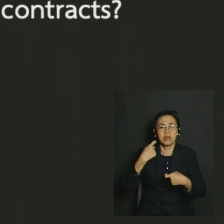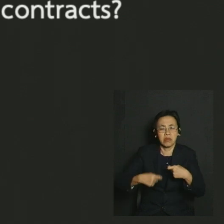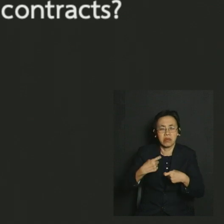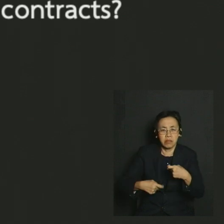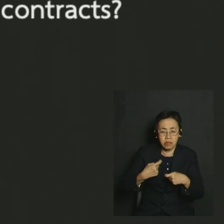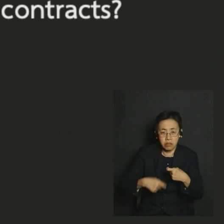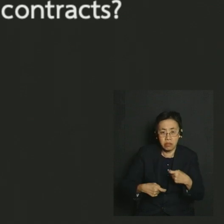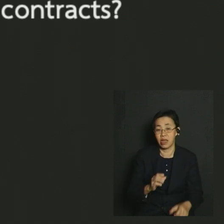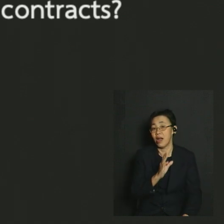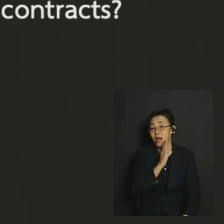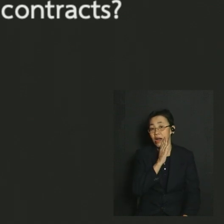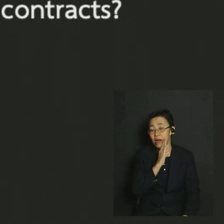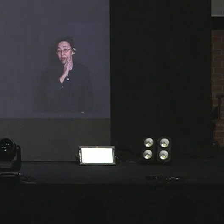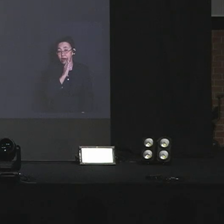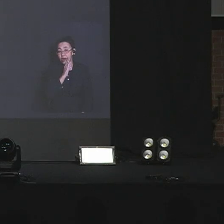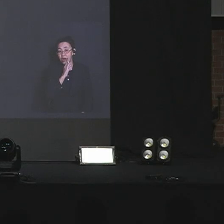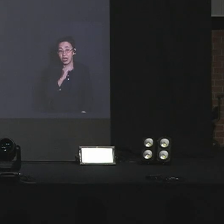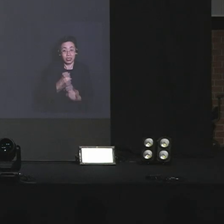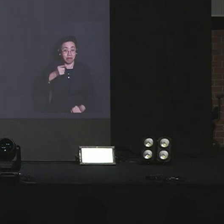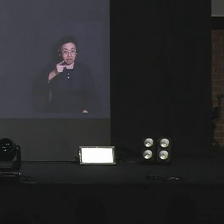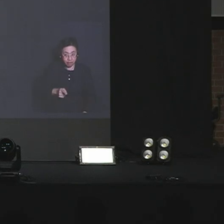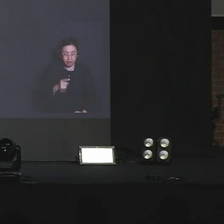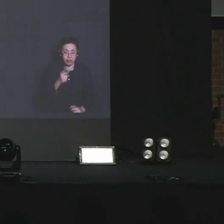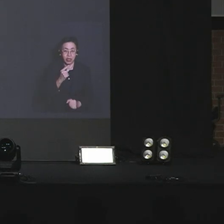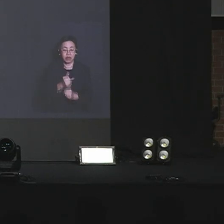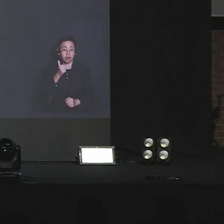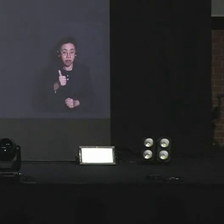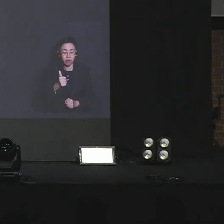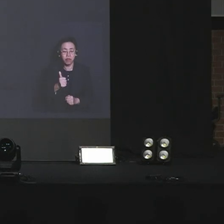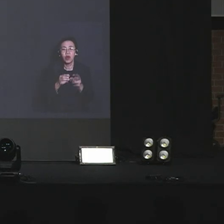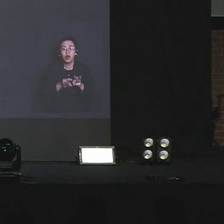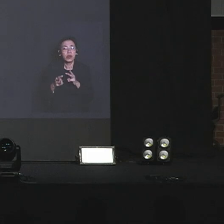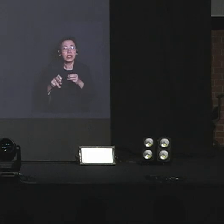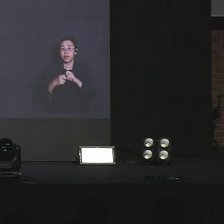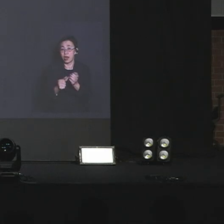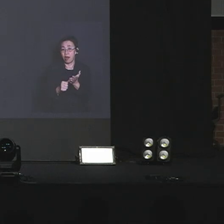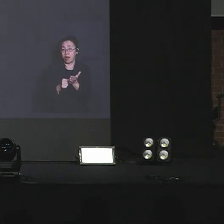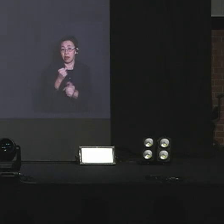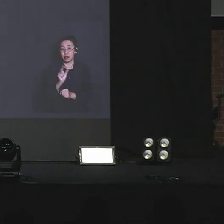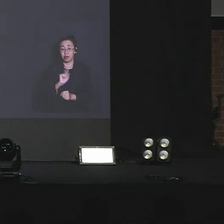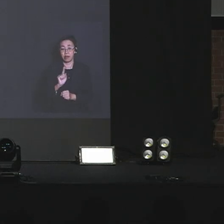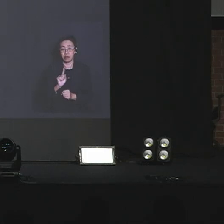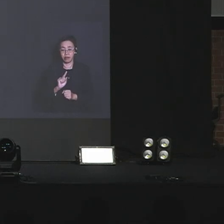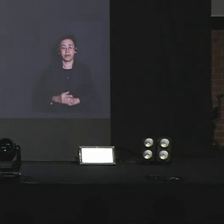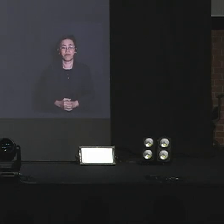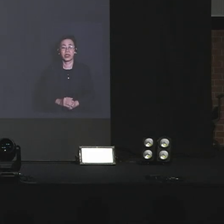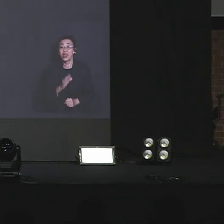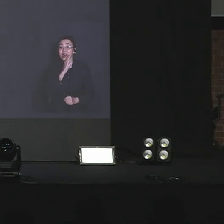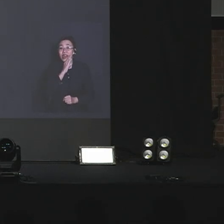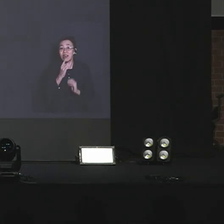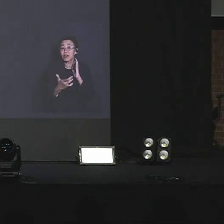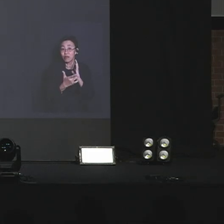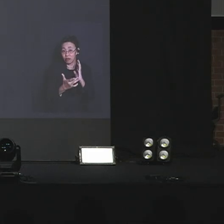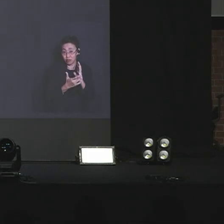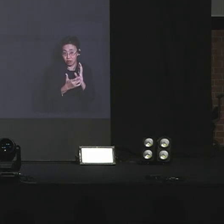it more practical, how we can solve it. We see that if we can use the technology to create trust